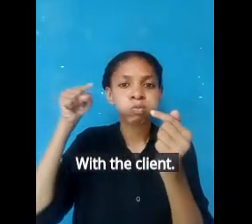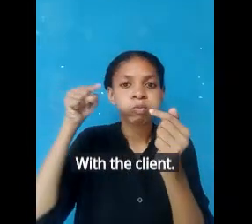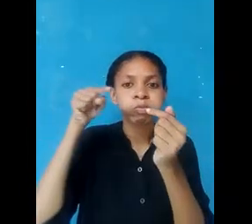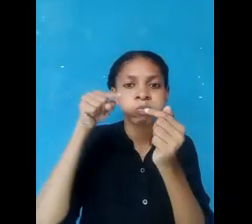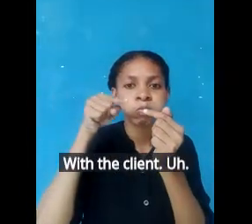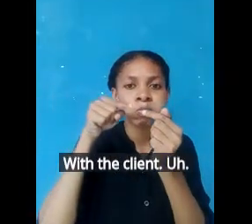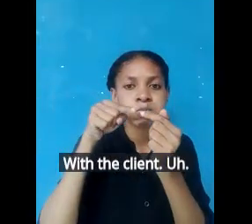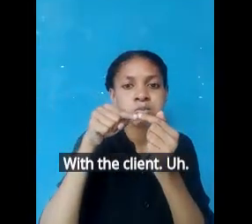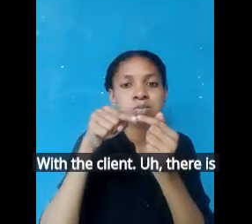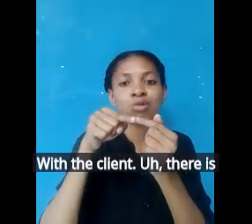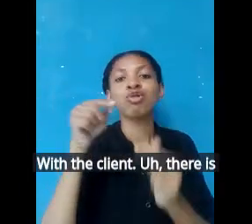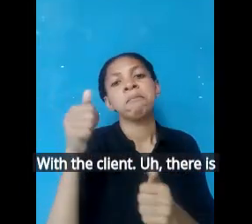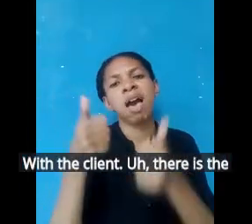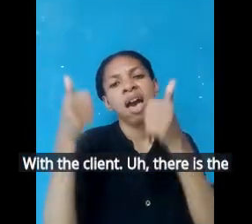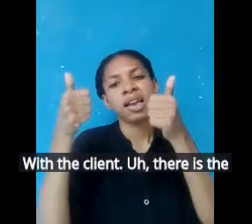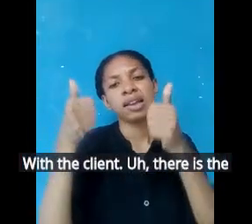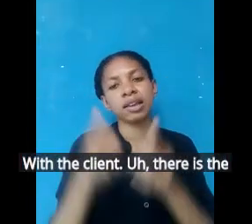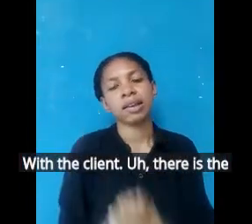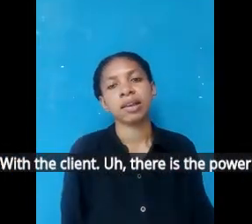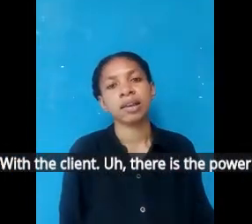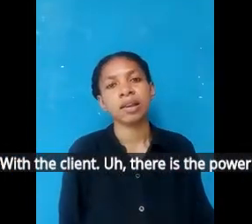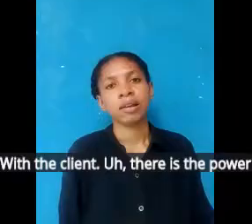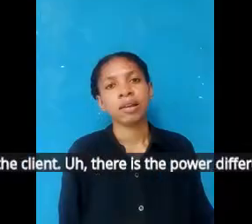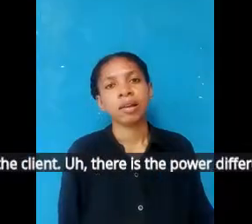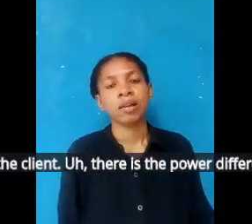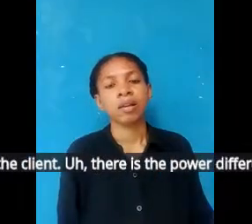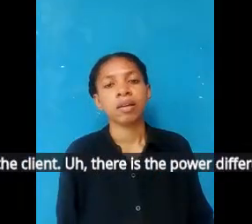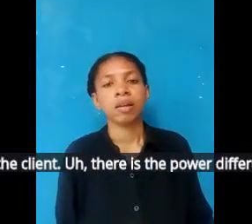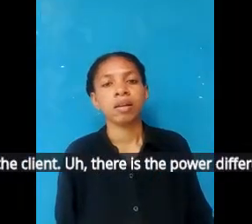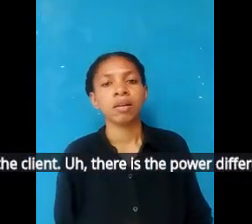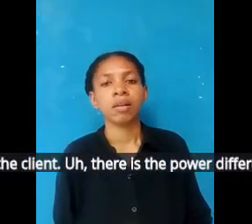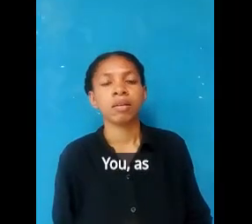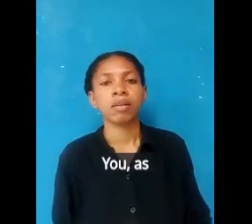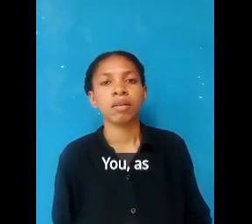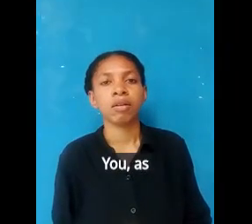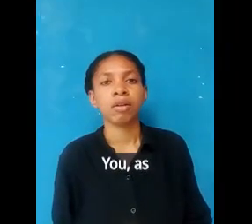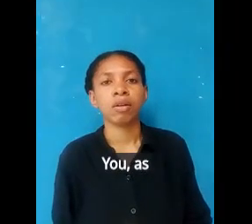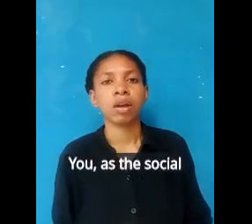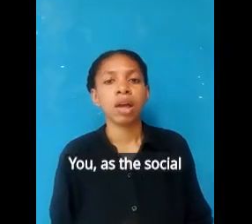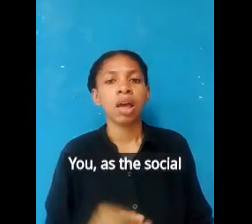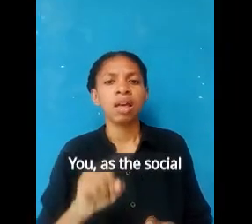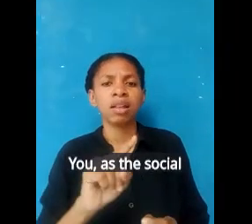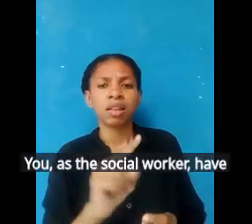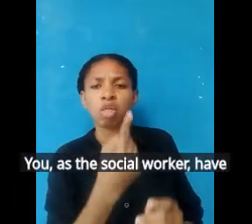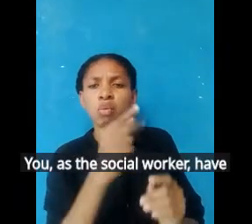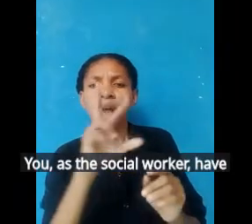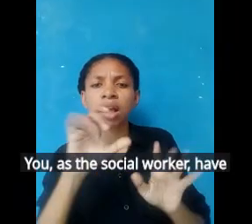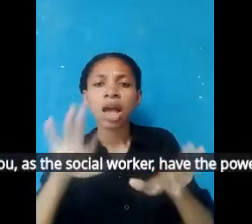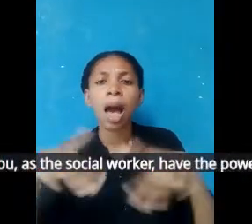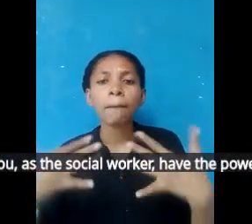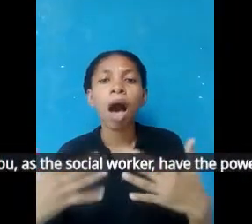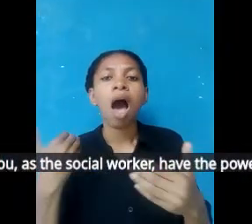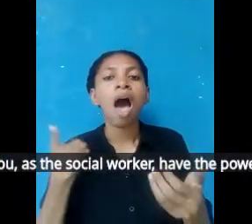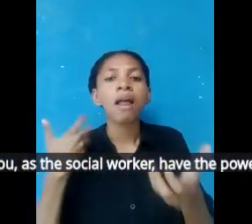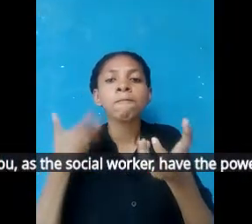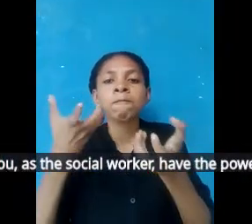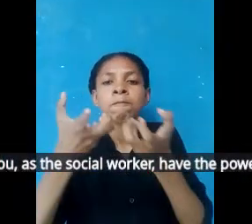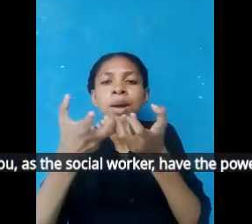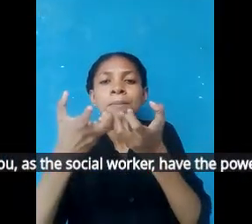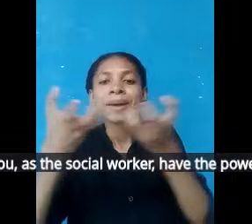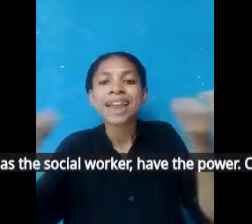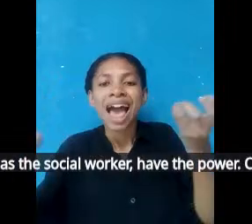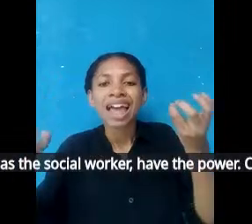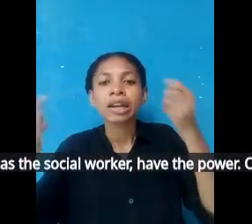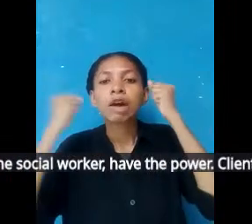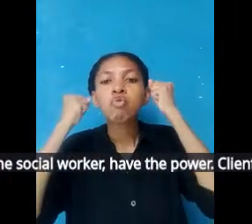There is the power differential. You as the social worker have the power. Client has